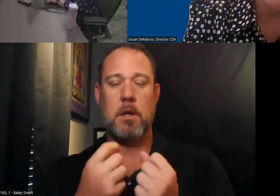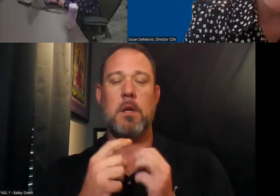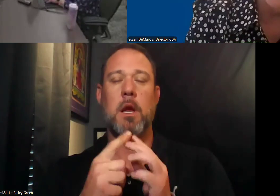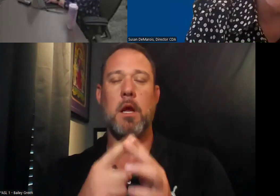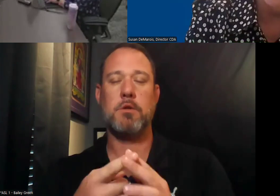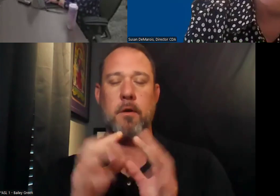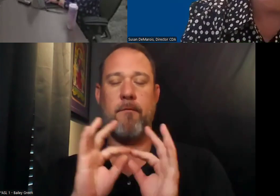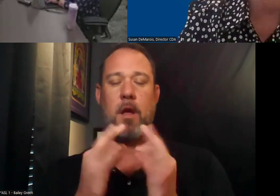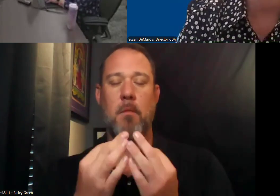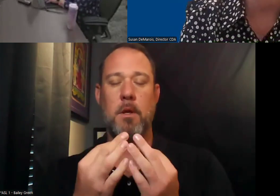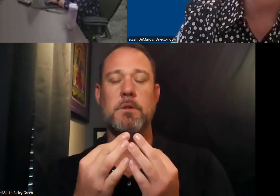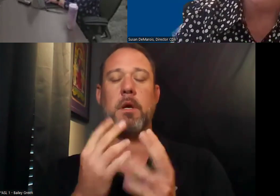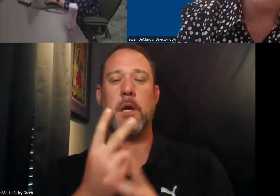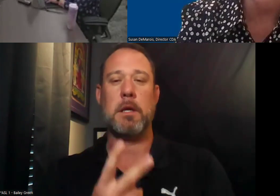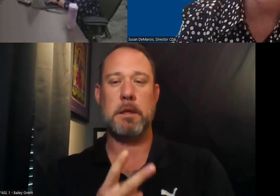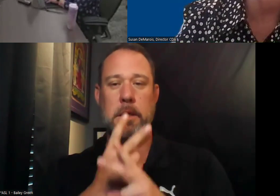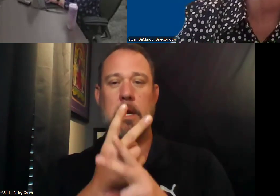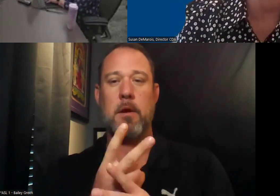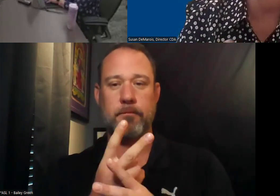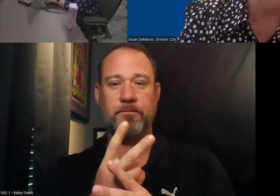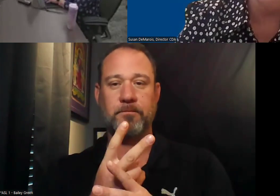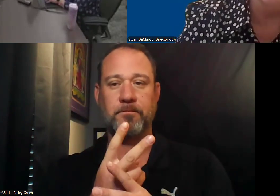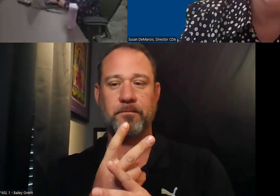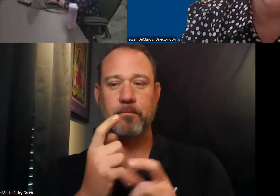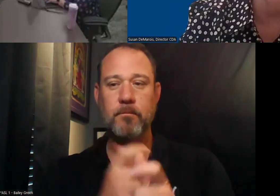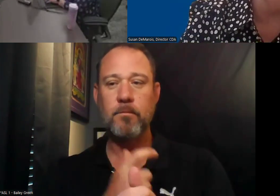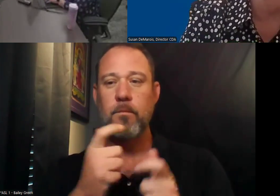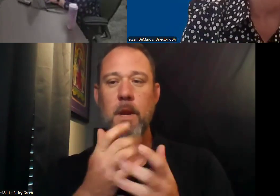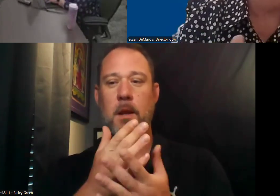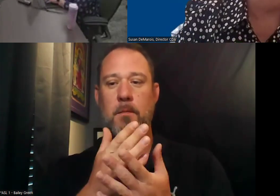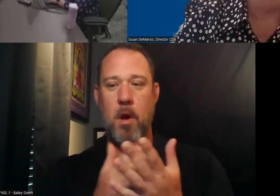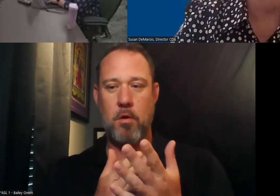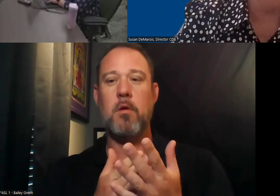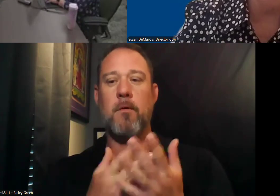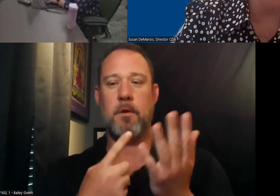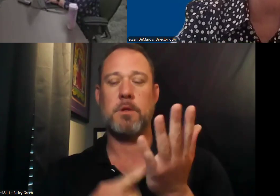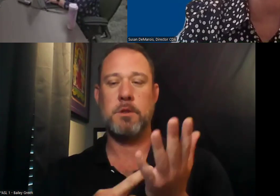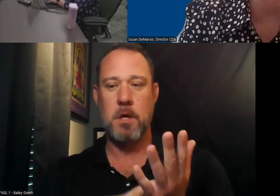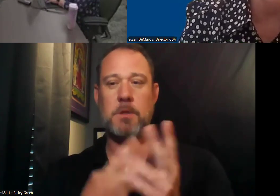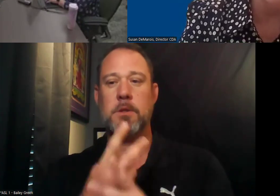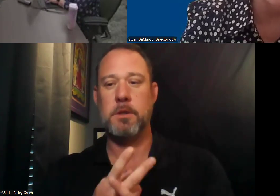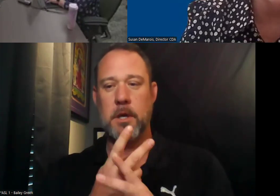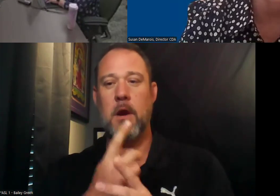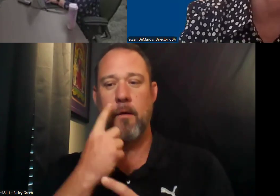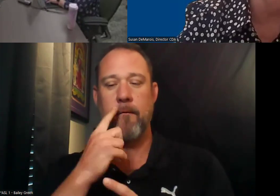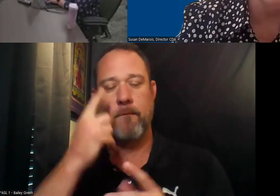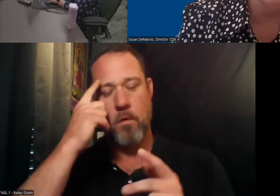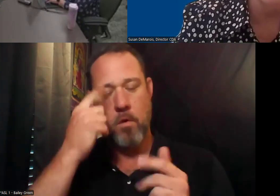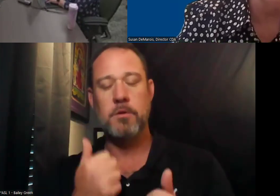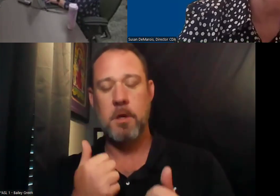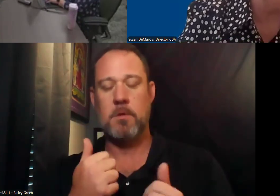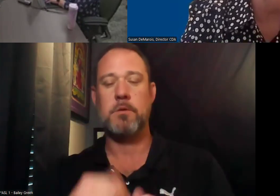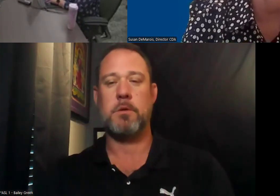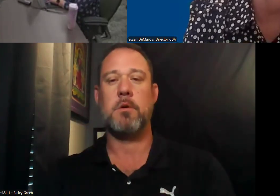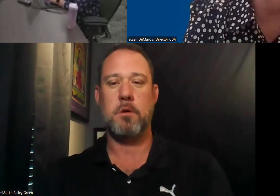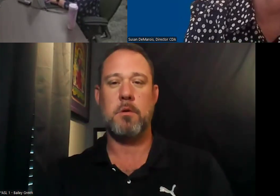in Care. A large piece of what is discussed is caregiving for people with Alzheimer's and